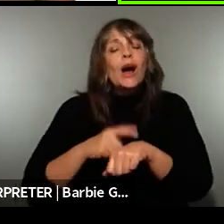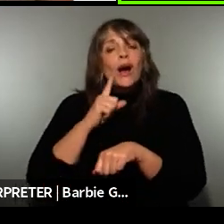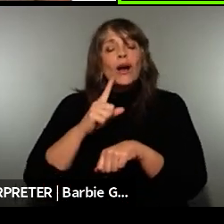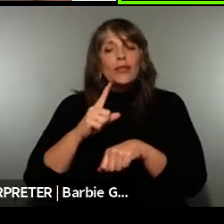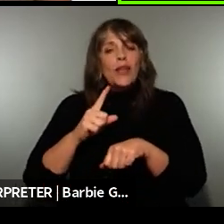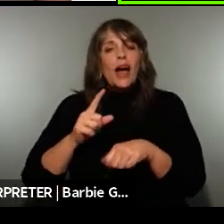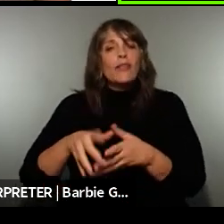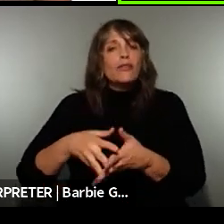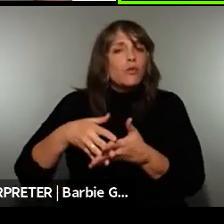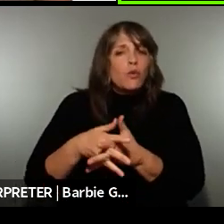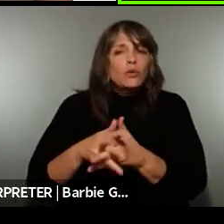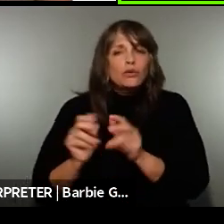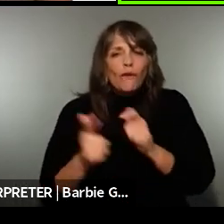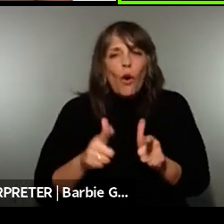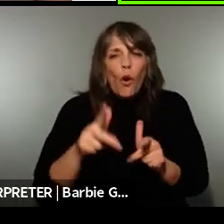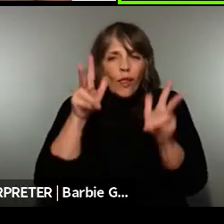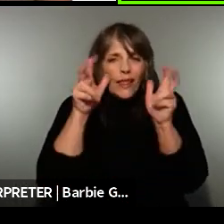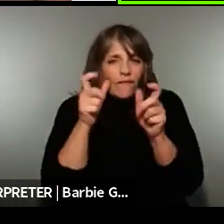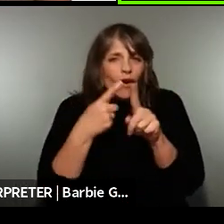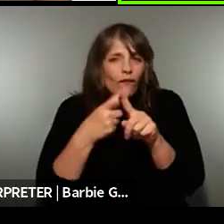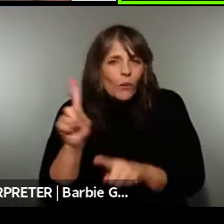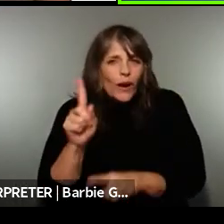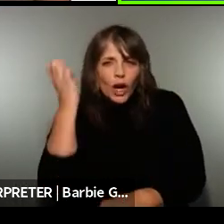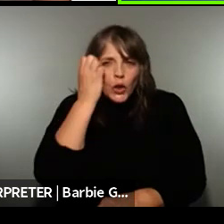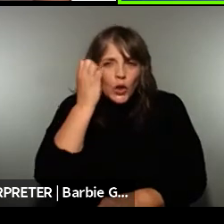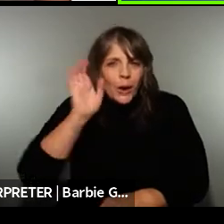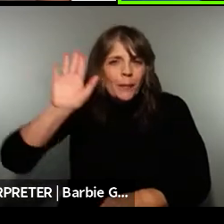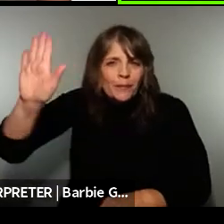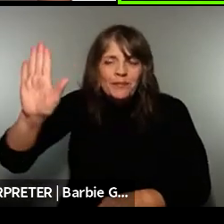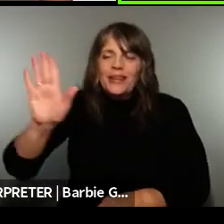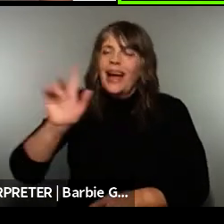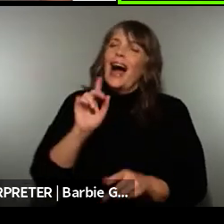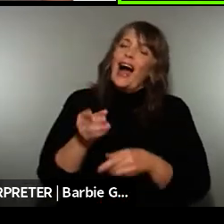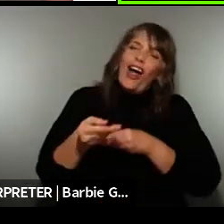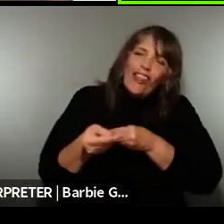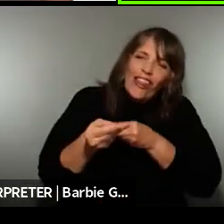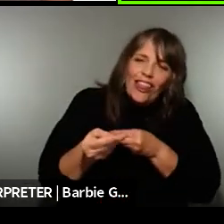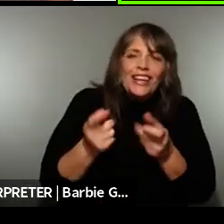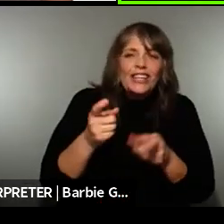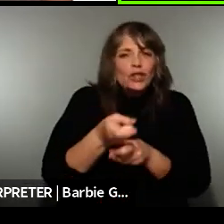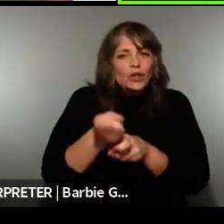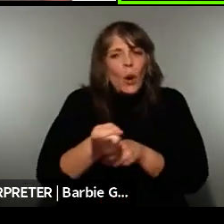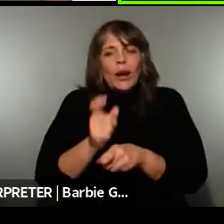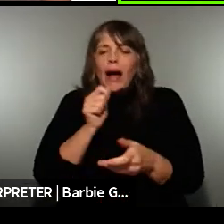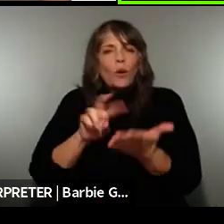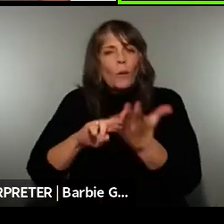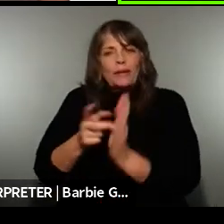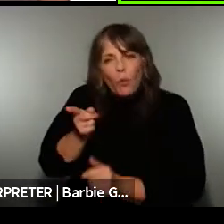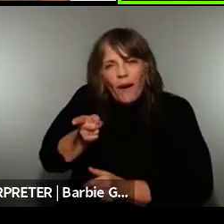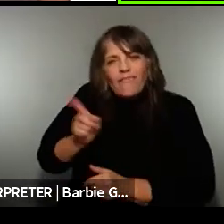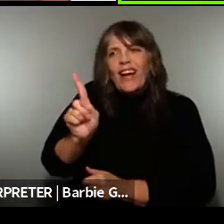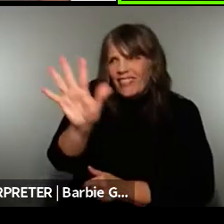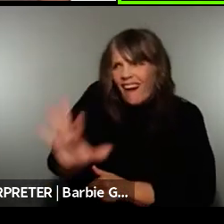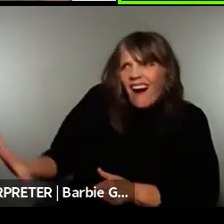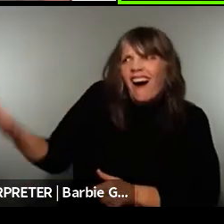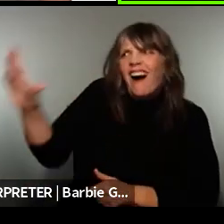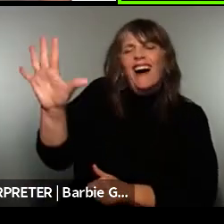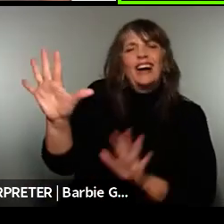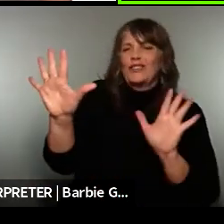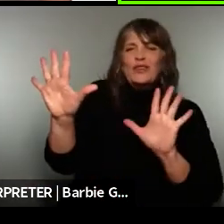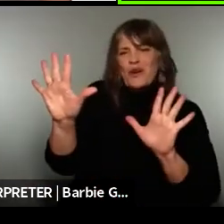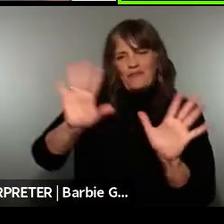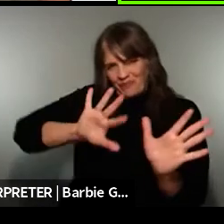I promise it's a joke. No need to, I do not mean to offend an entire continent. But with that, what I do mean is